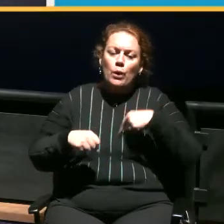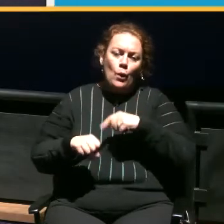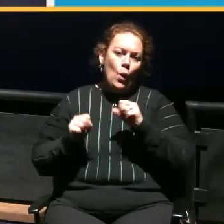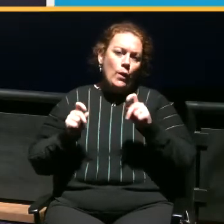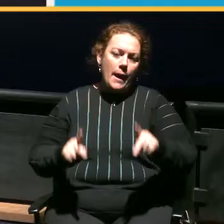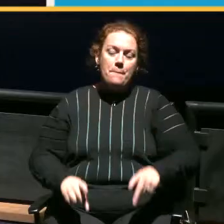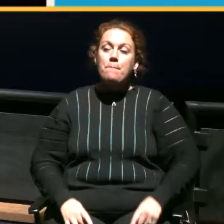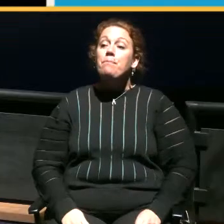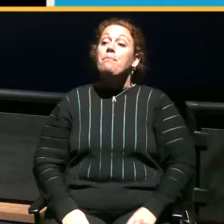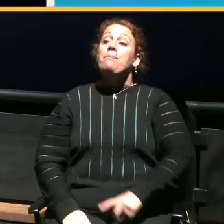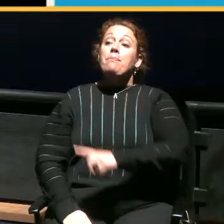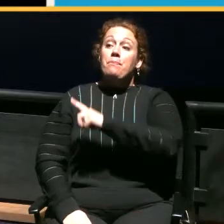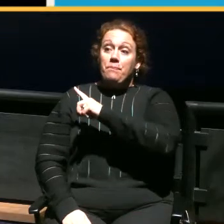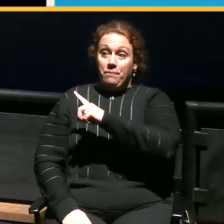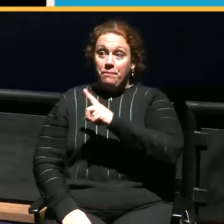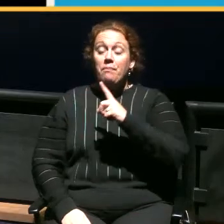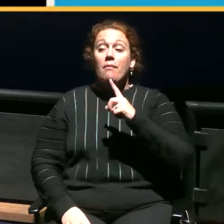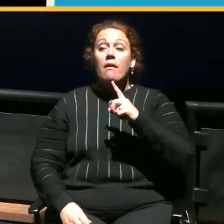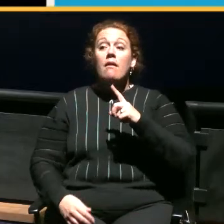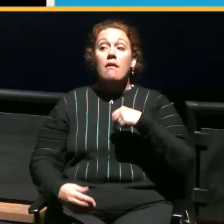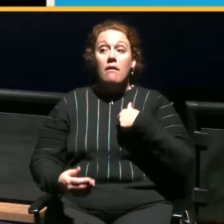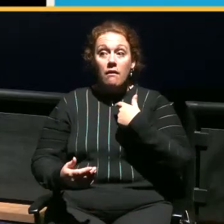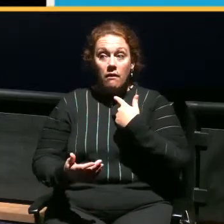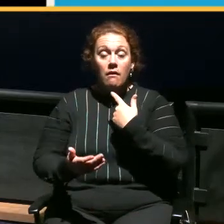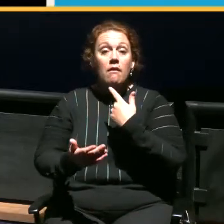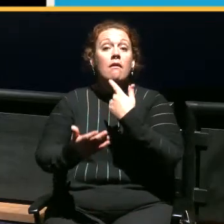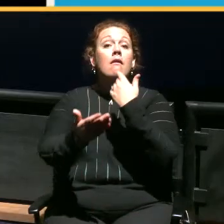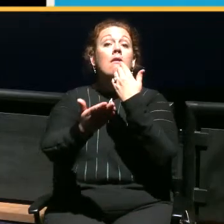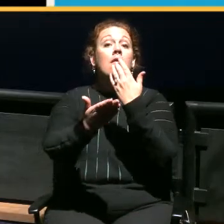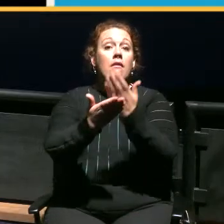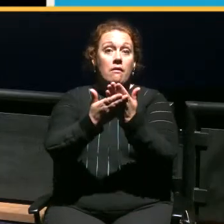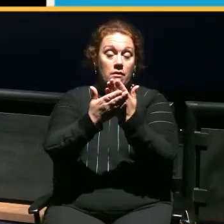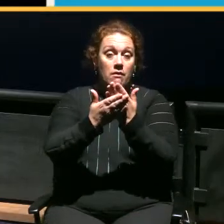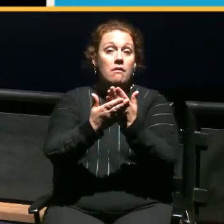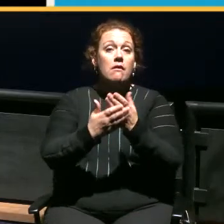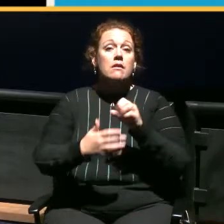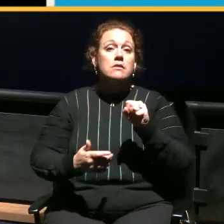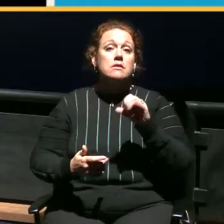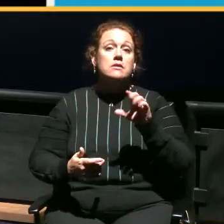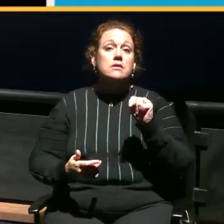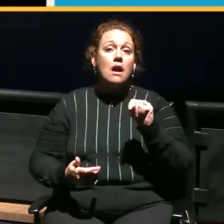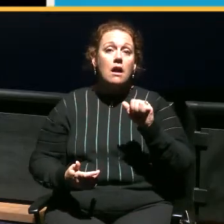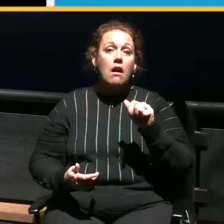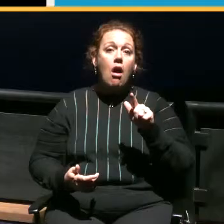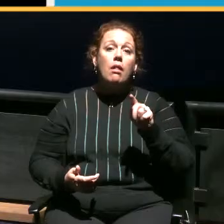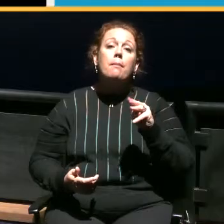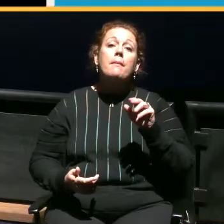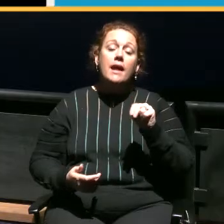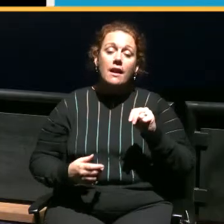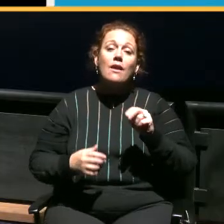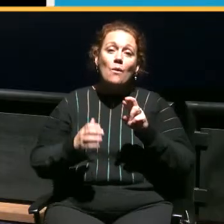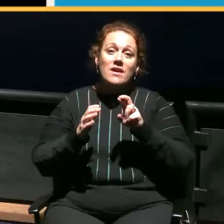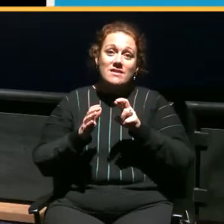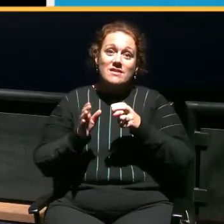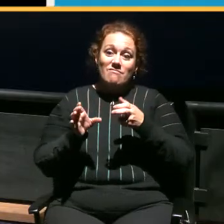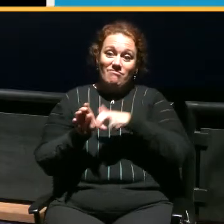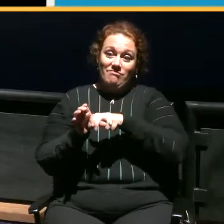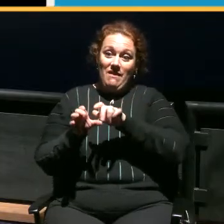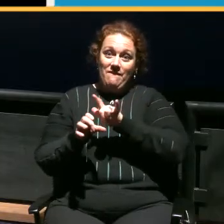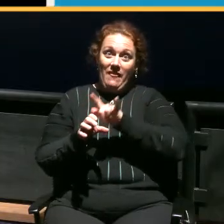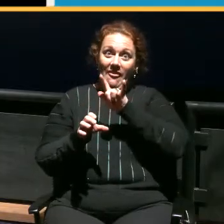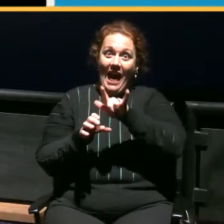This is after we rendezvoused. So Scott Altman was flying the space shuttle at 17,500 miles an hour